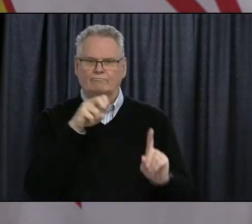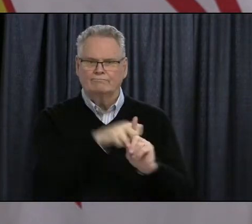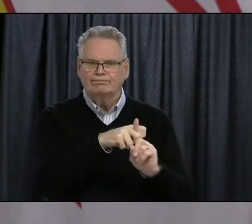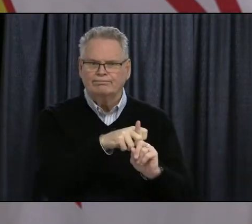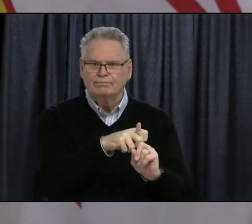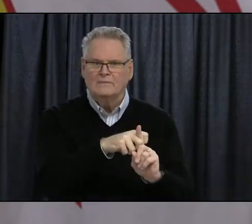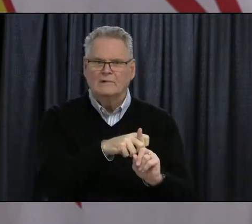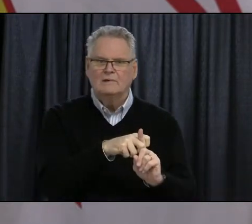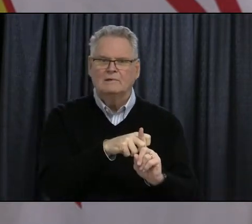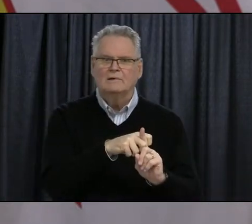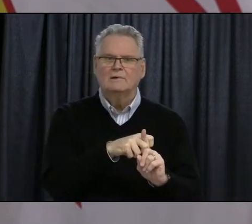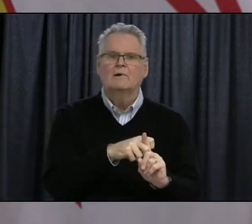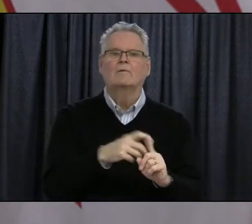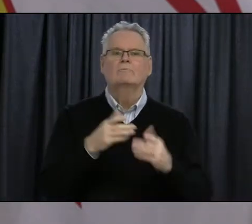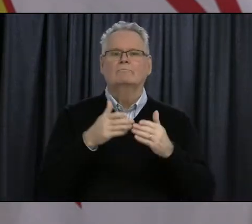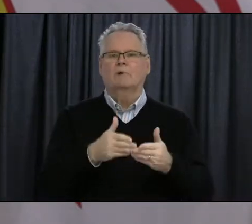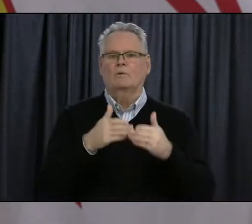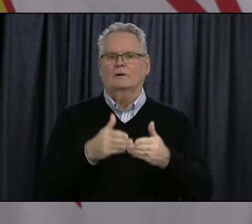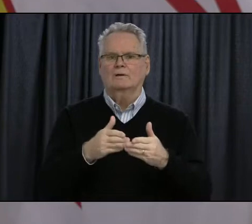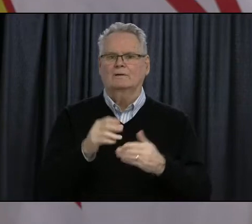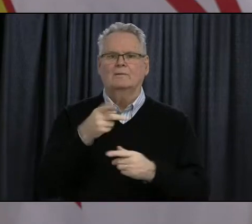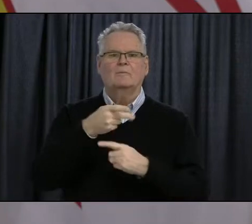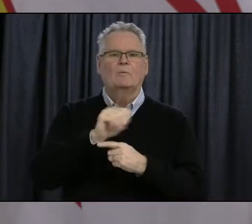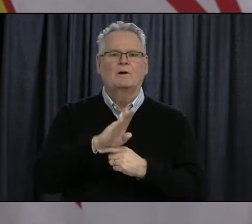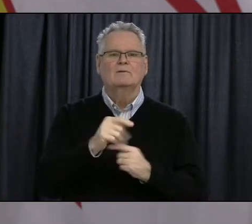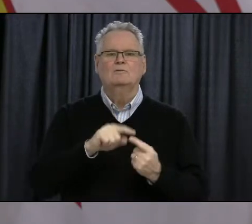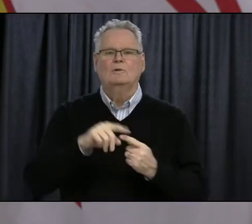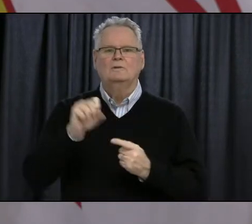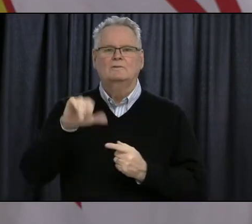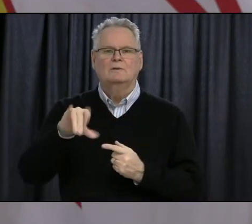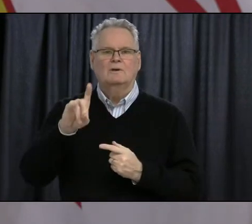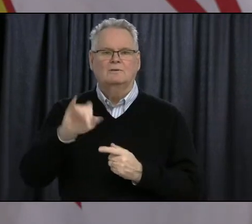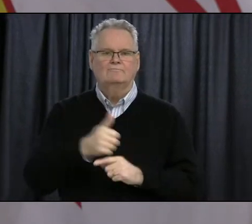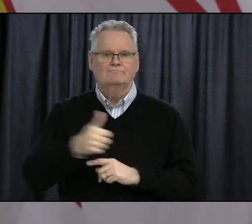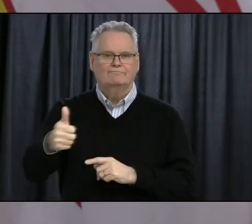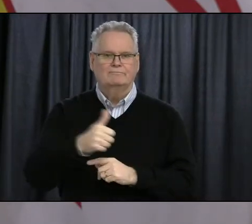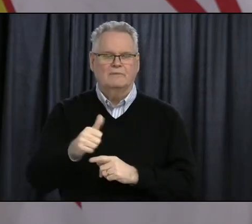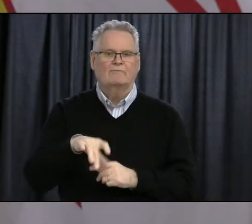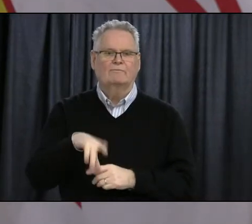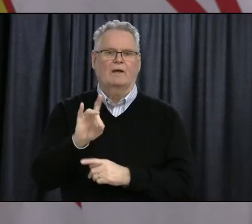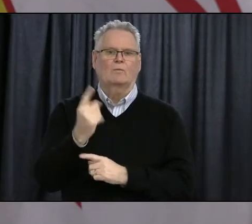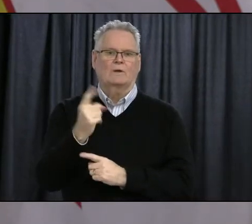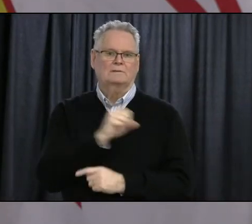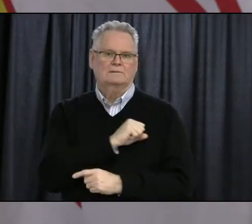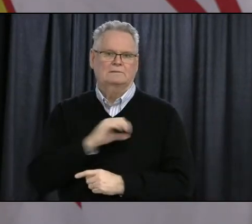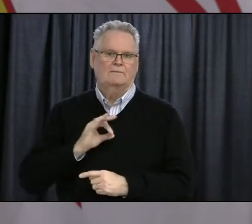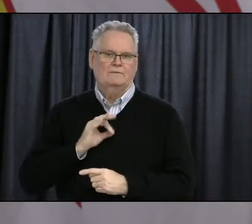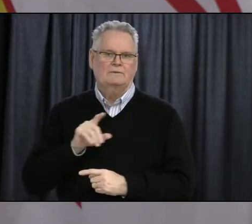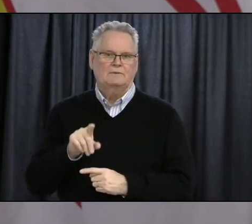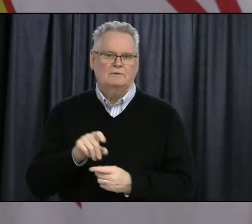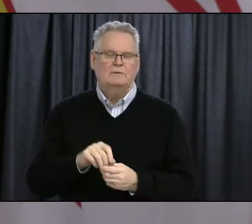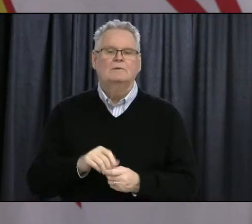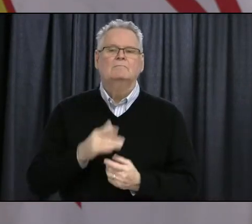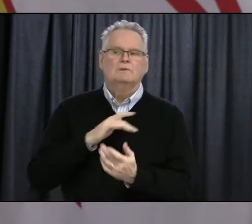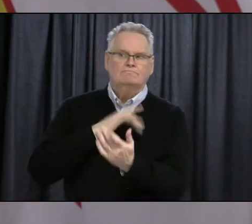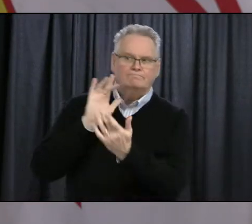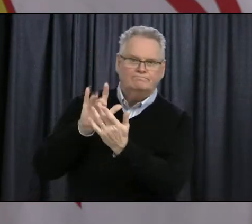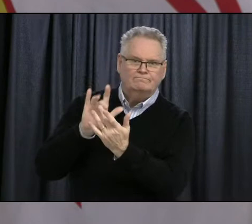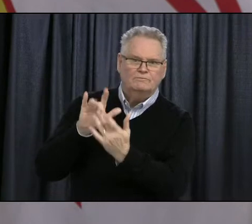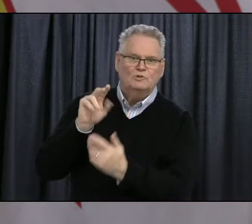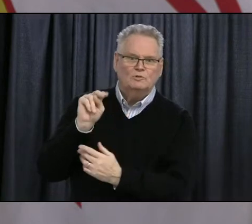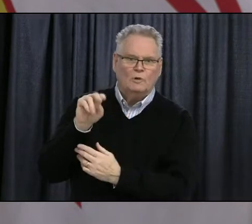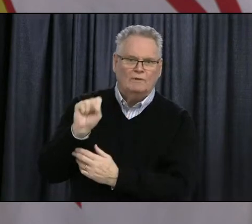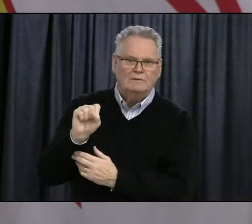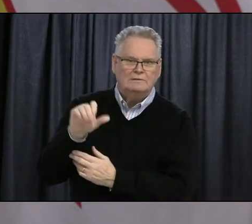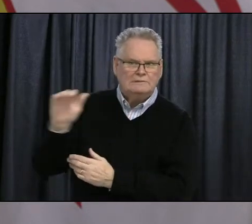contact with public health officials in Nova Scotia and with Marine Atlantic Occupational Health and Safety, and are coordinating a